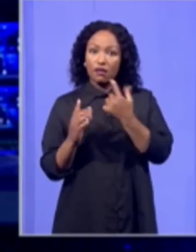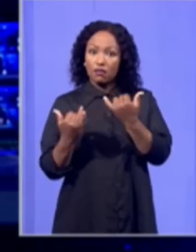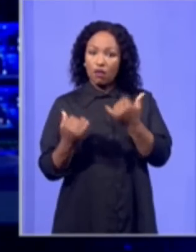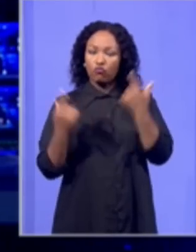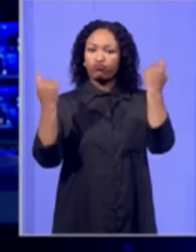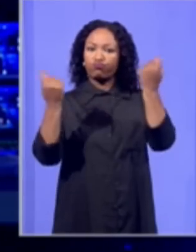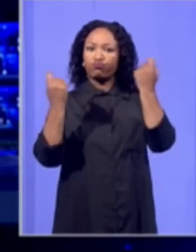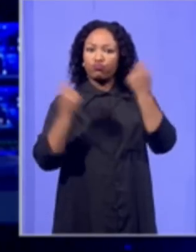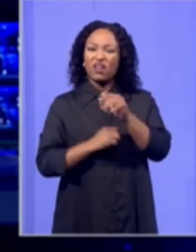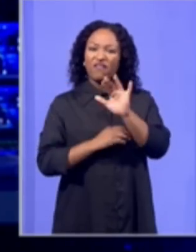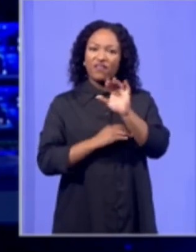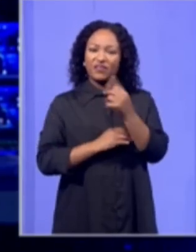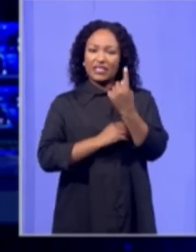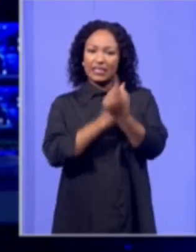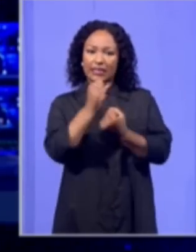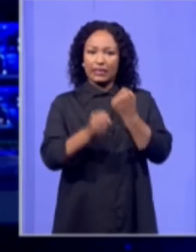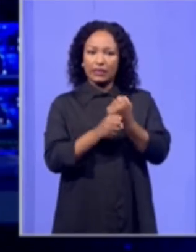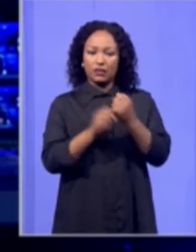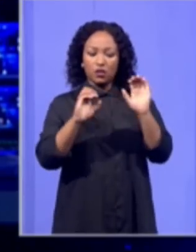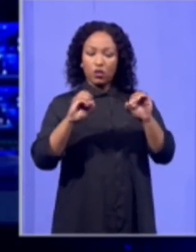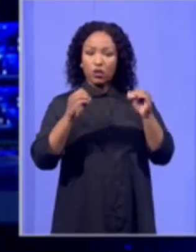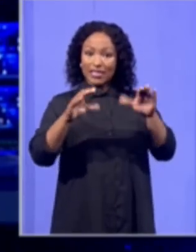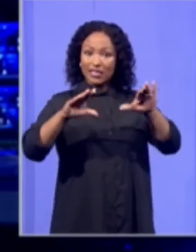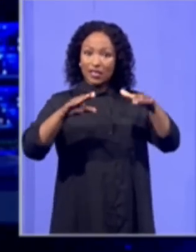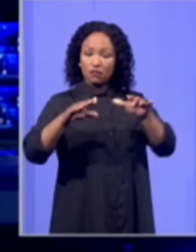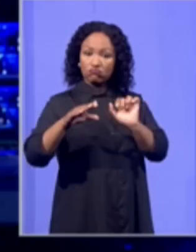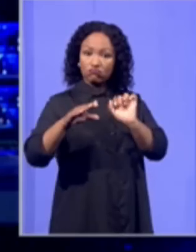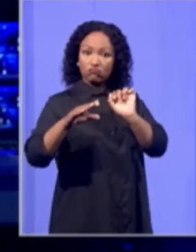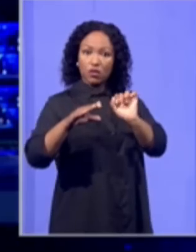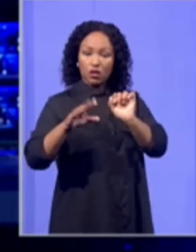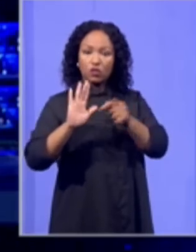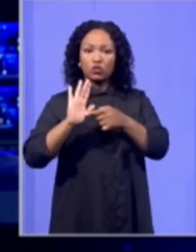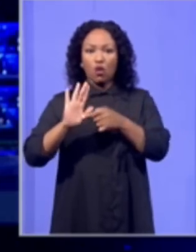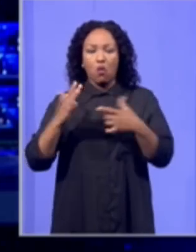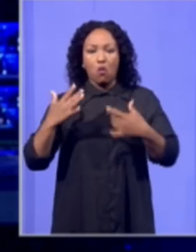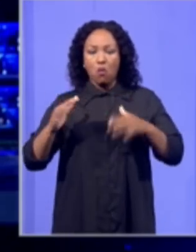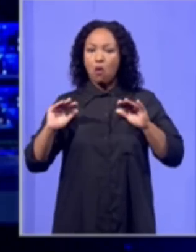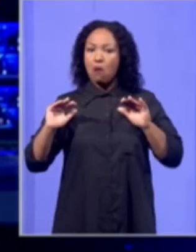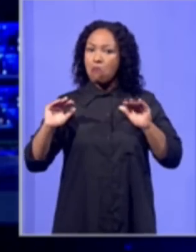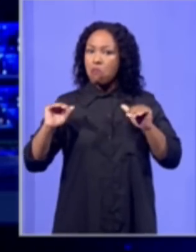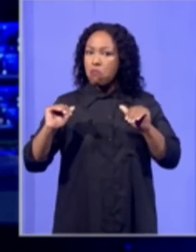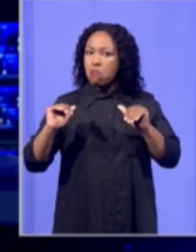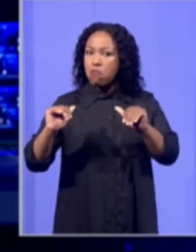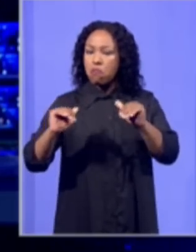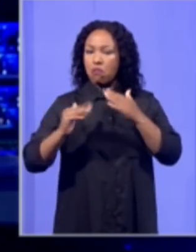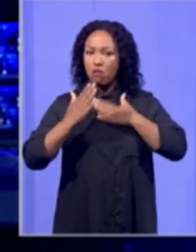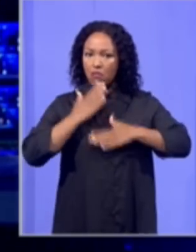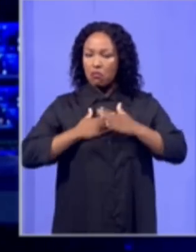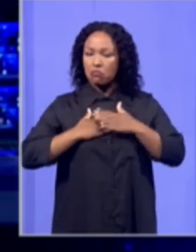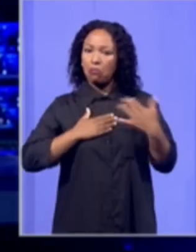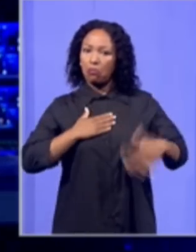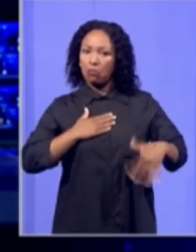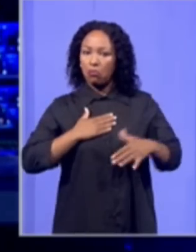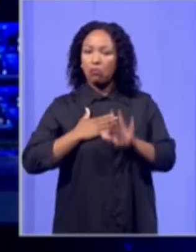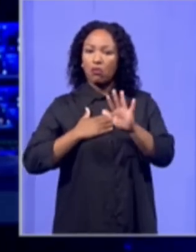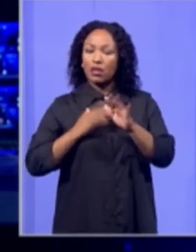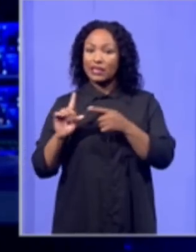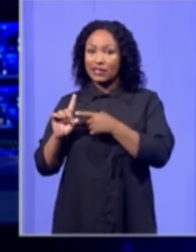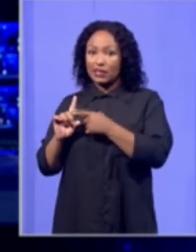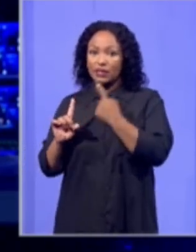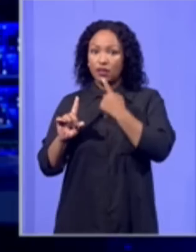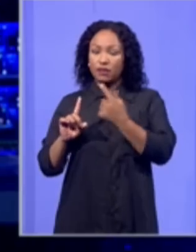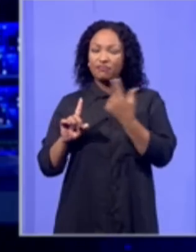le 50 tsa lekoko e tshwaya boswa le bopaki jwa kgotlhelelo le serodumo. Hlabisa a re ka nako eo